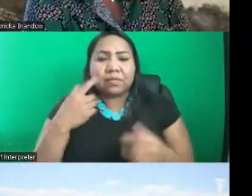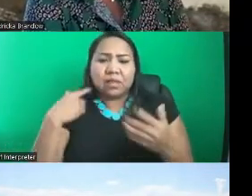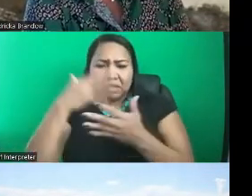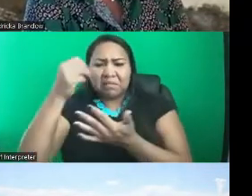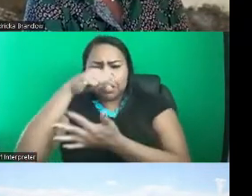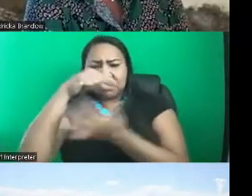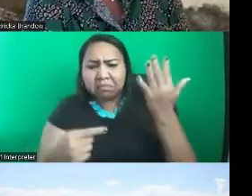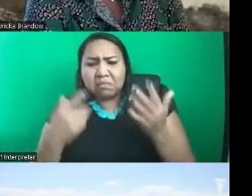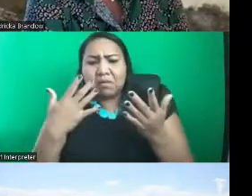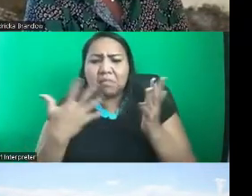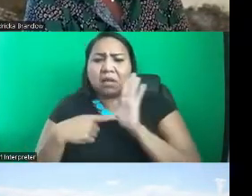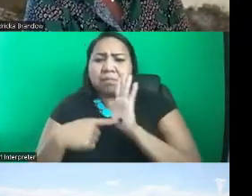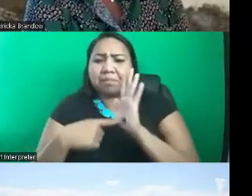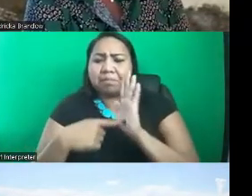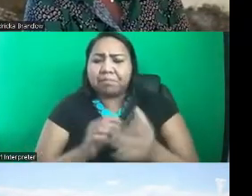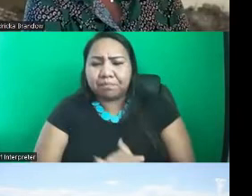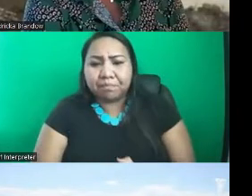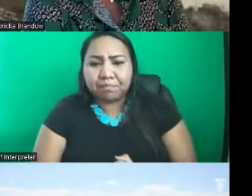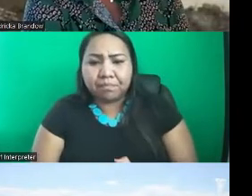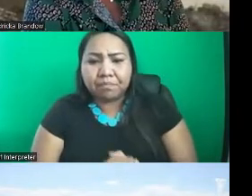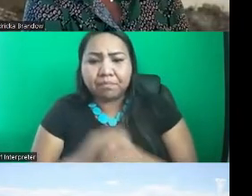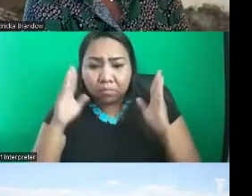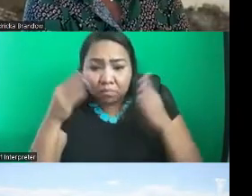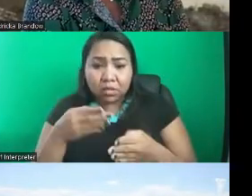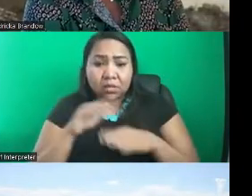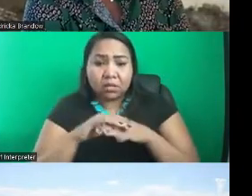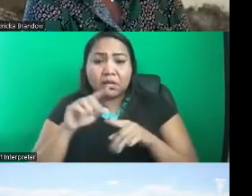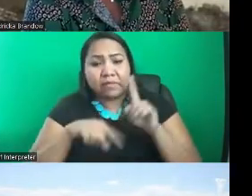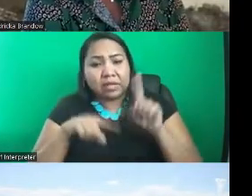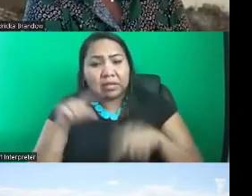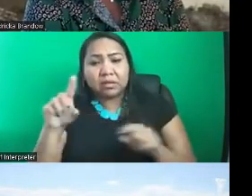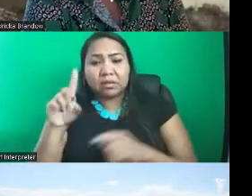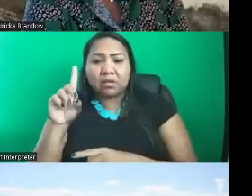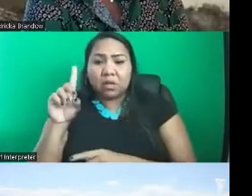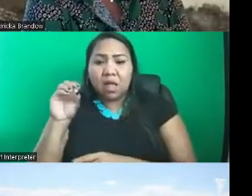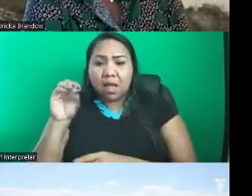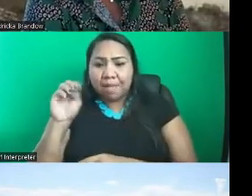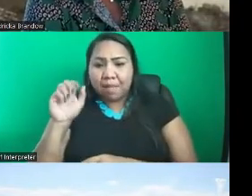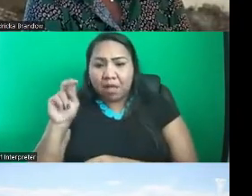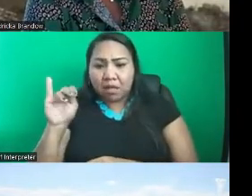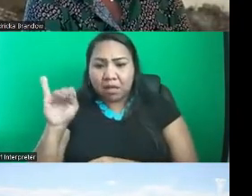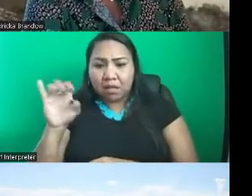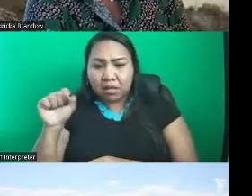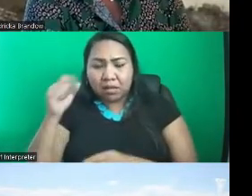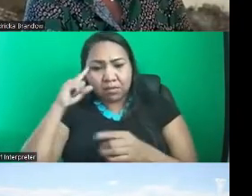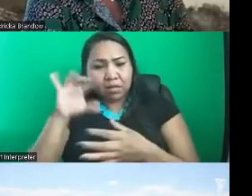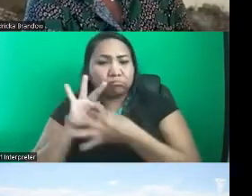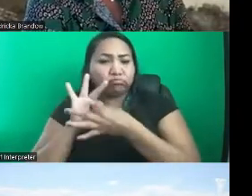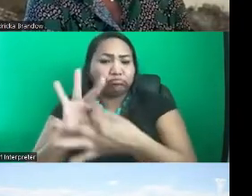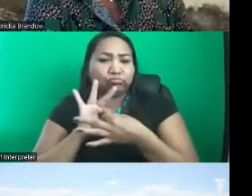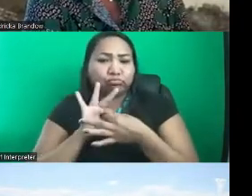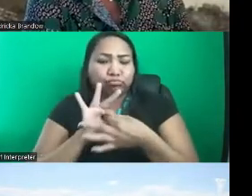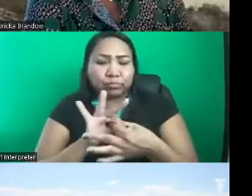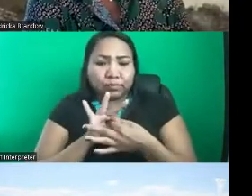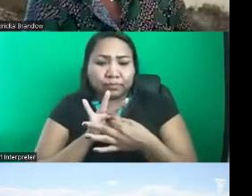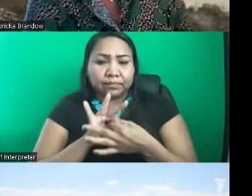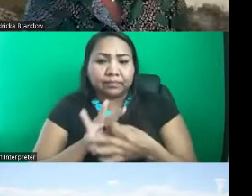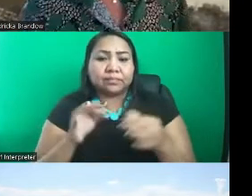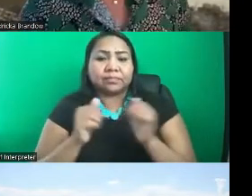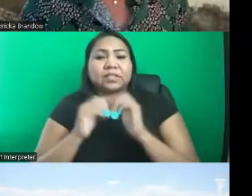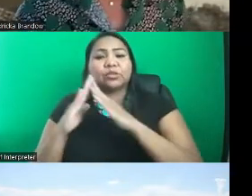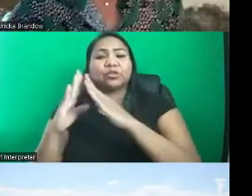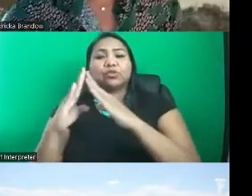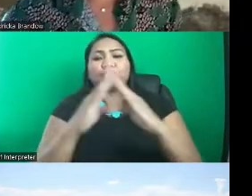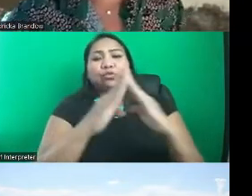are focused on various domains, on relationality, relationships and communities, Indigenous